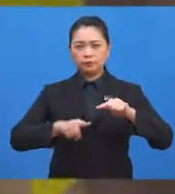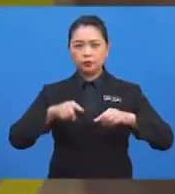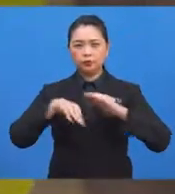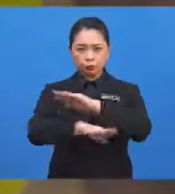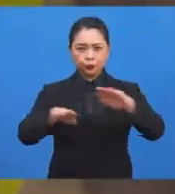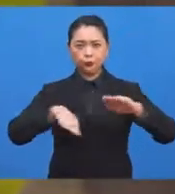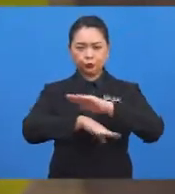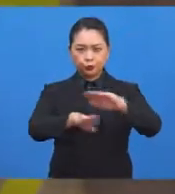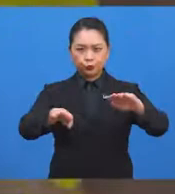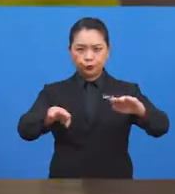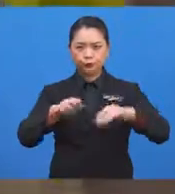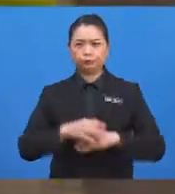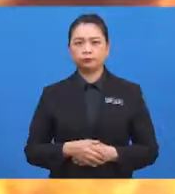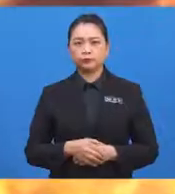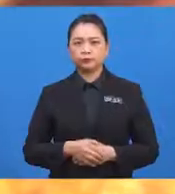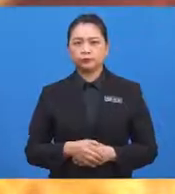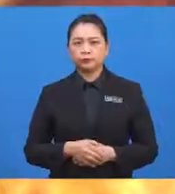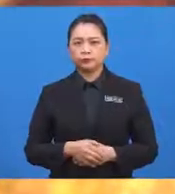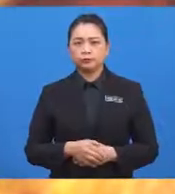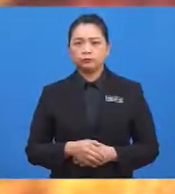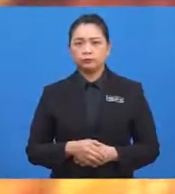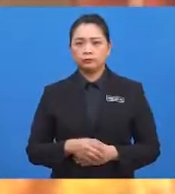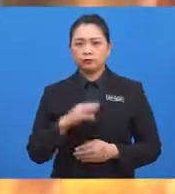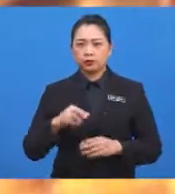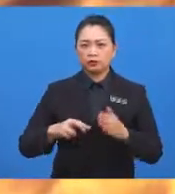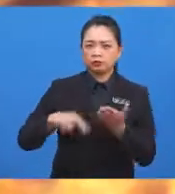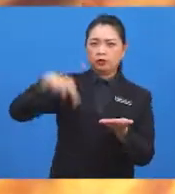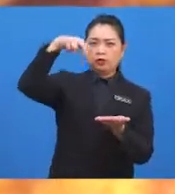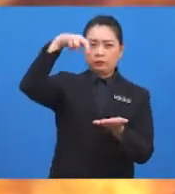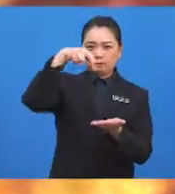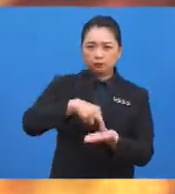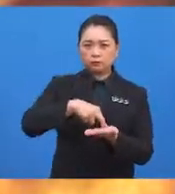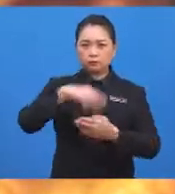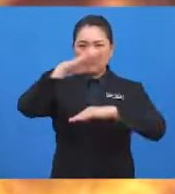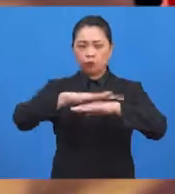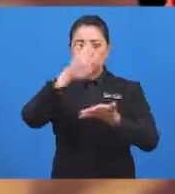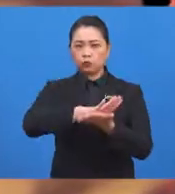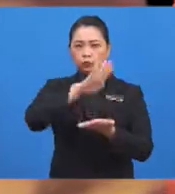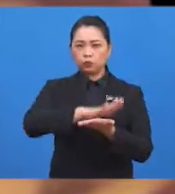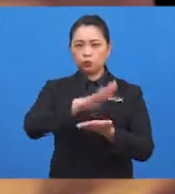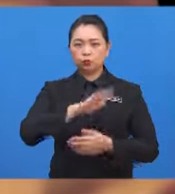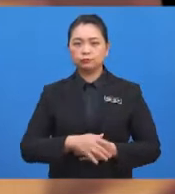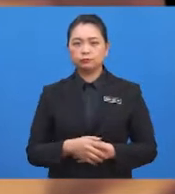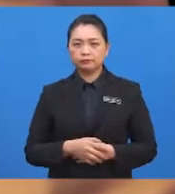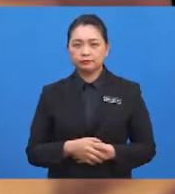swim." Stomp! The monster stomp on a school.